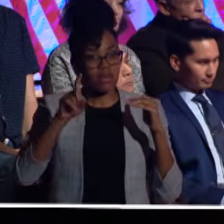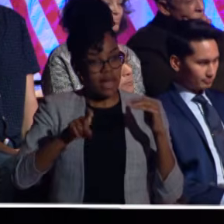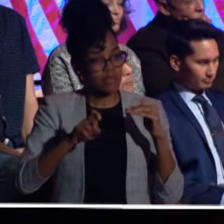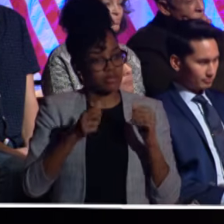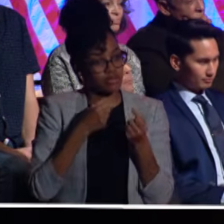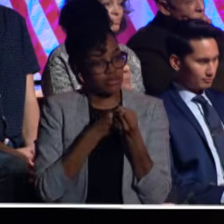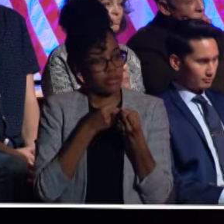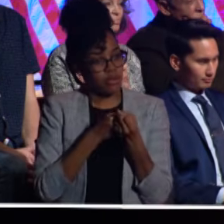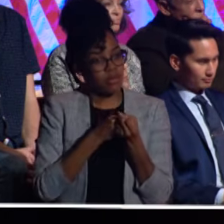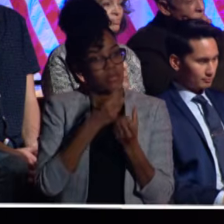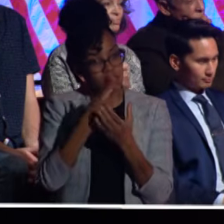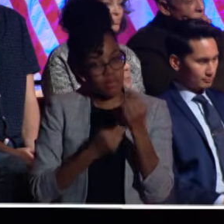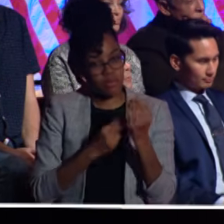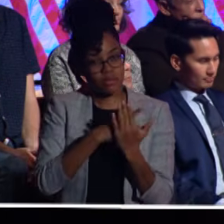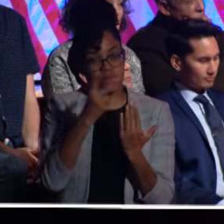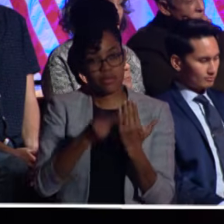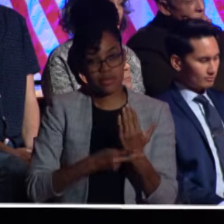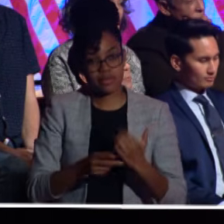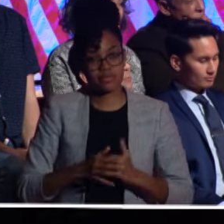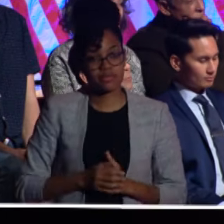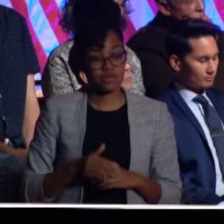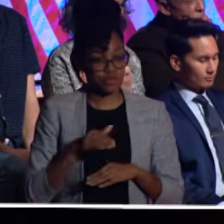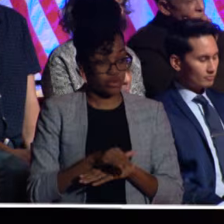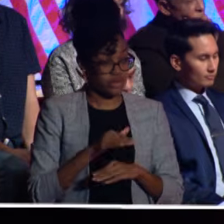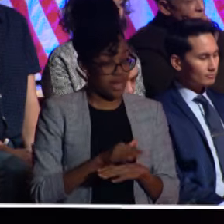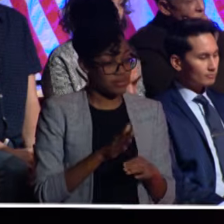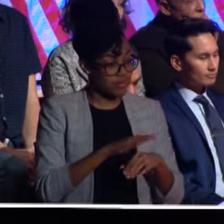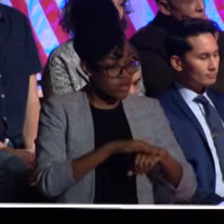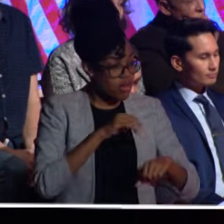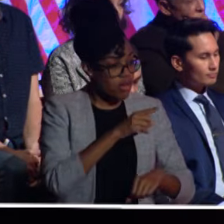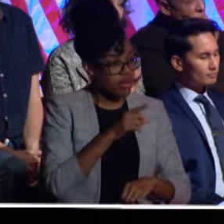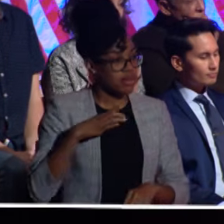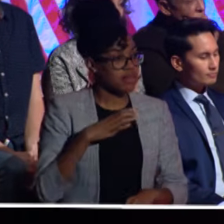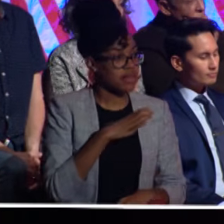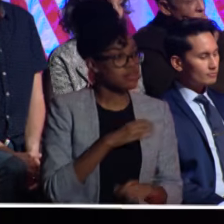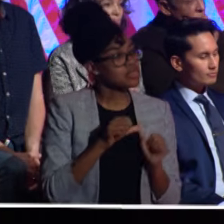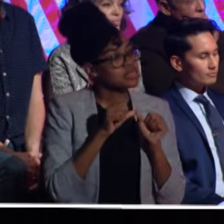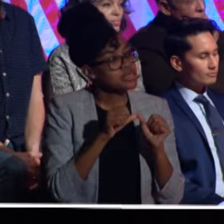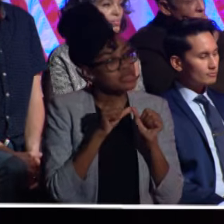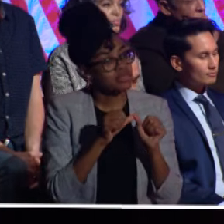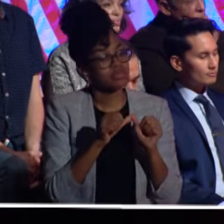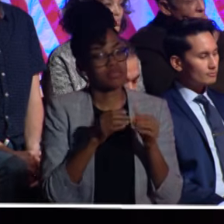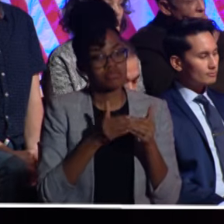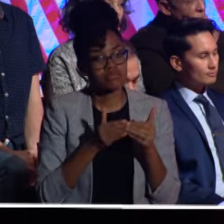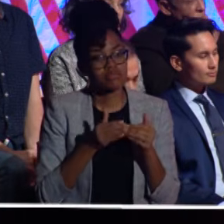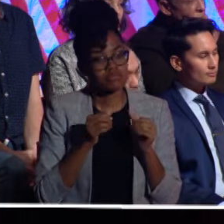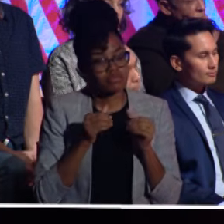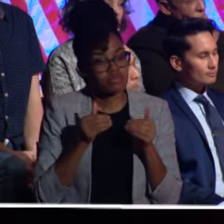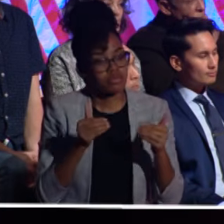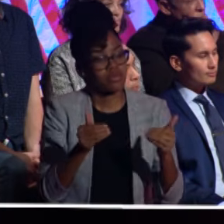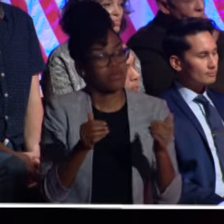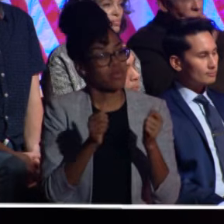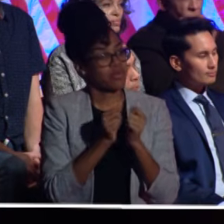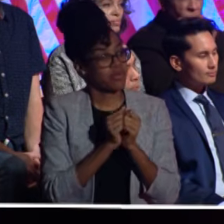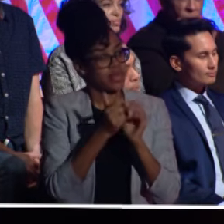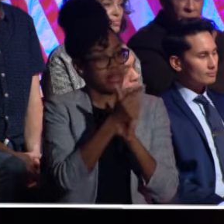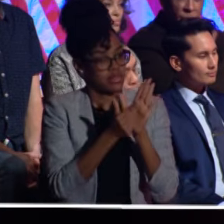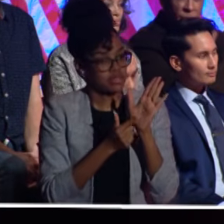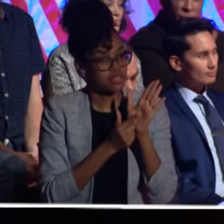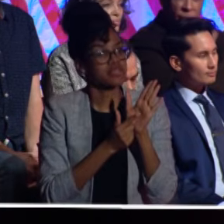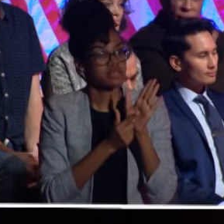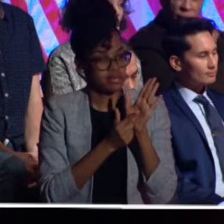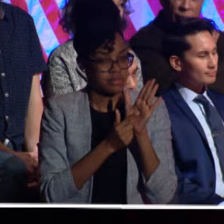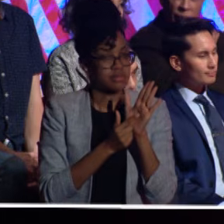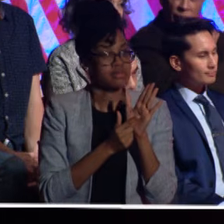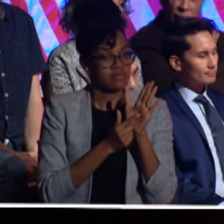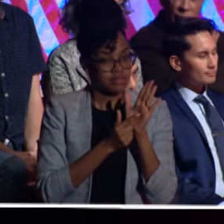Tonight, I call on the council to move forward with legislation to reform the district's record sealing